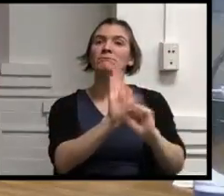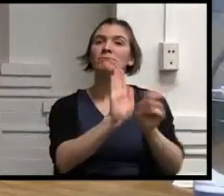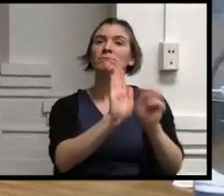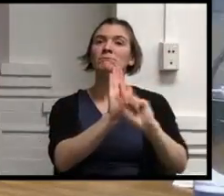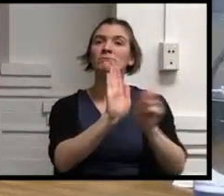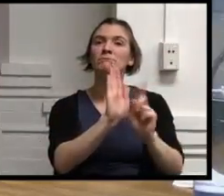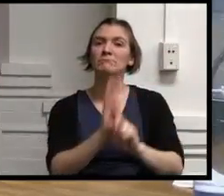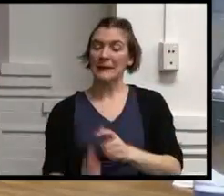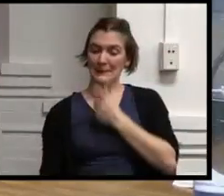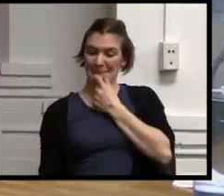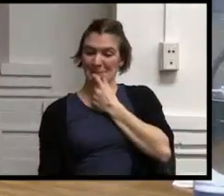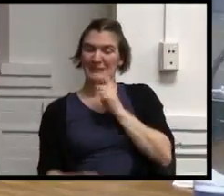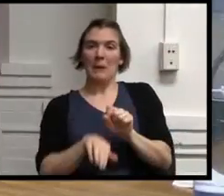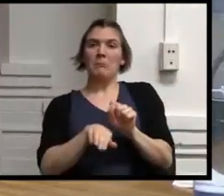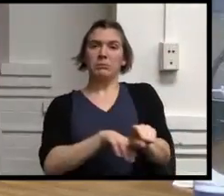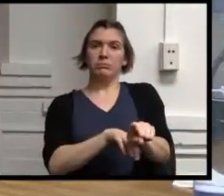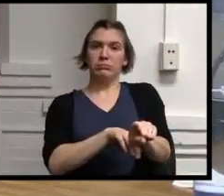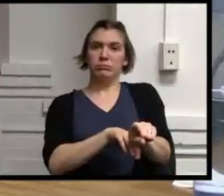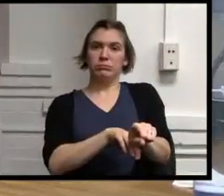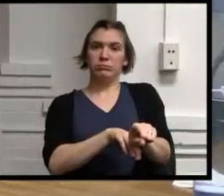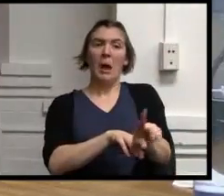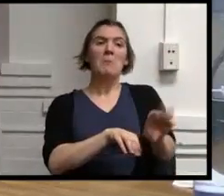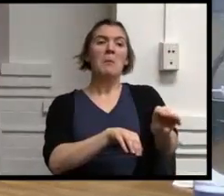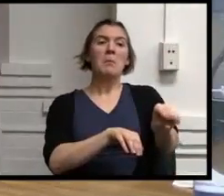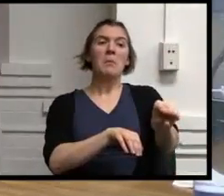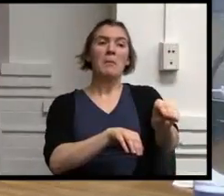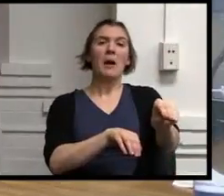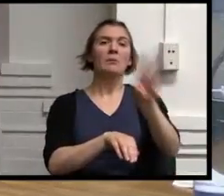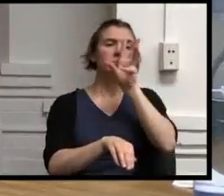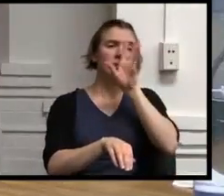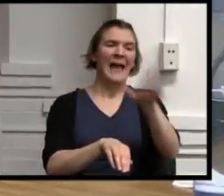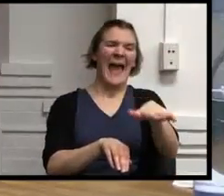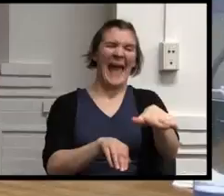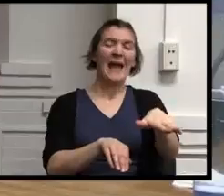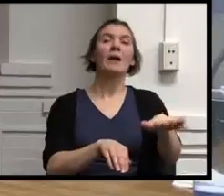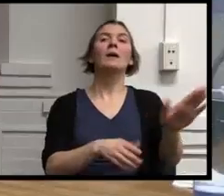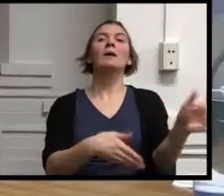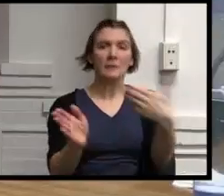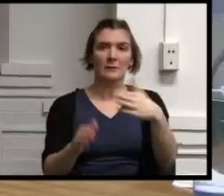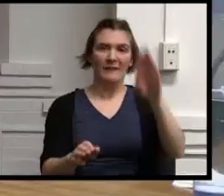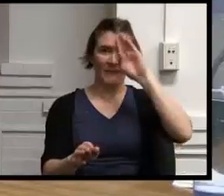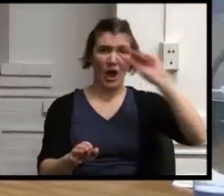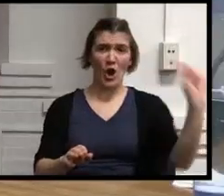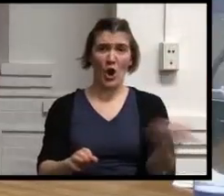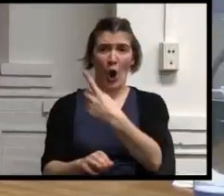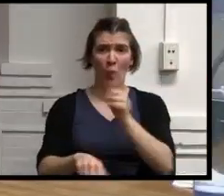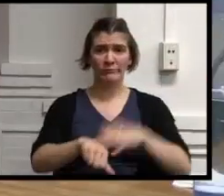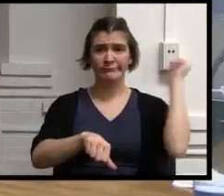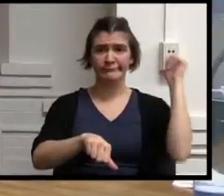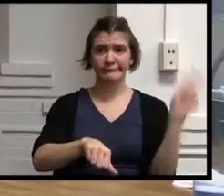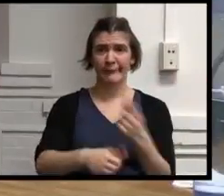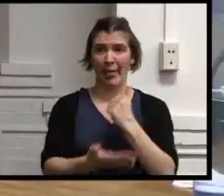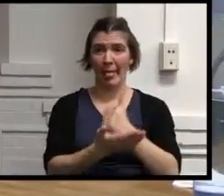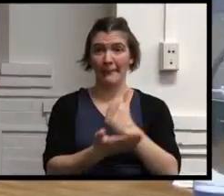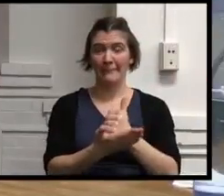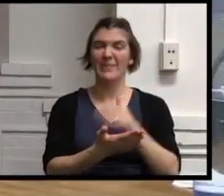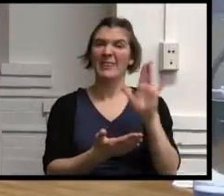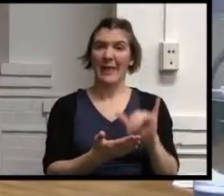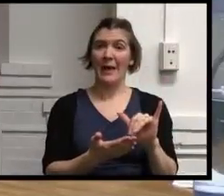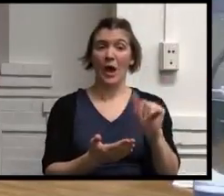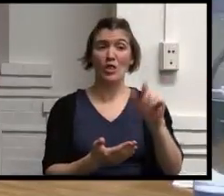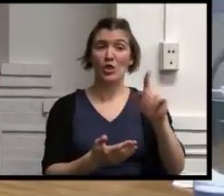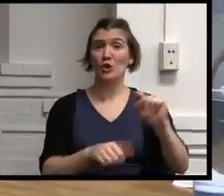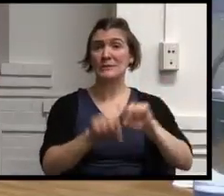allows dispatch to communicate both through tones and voice to advise the firefighters when there is a call that needs to be responded